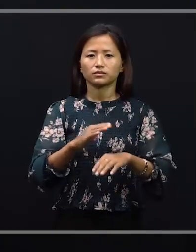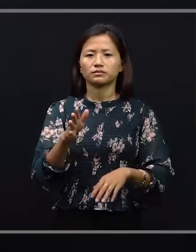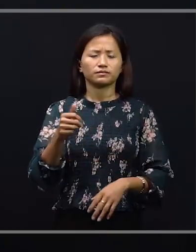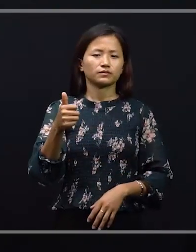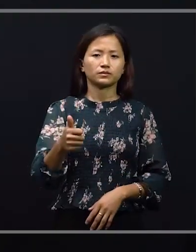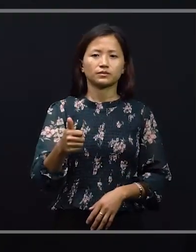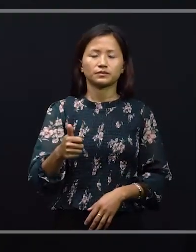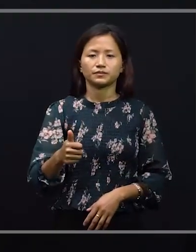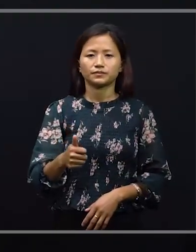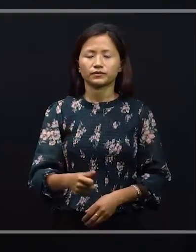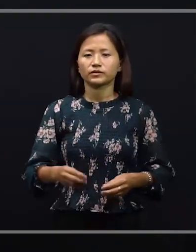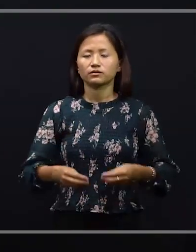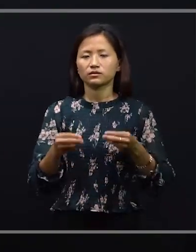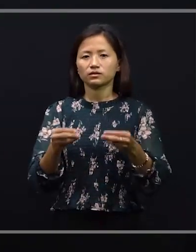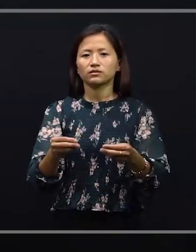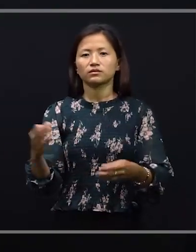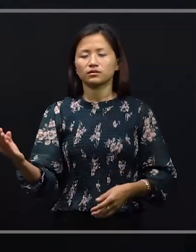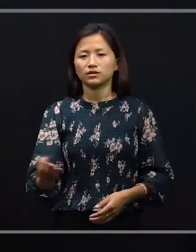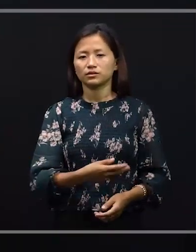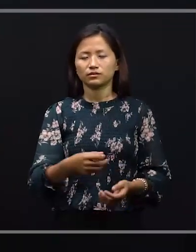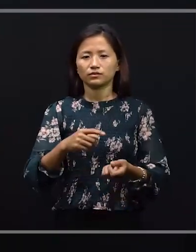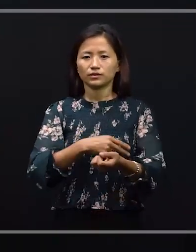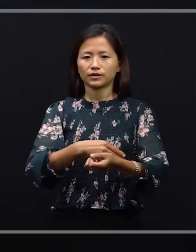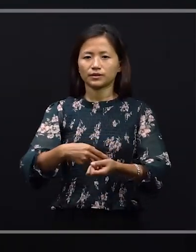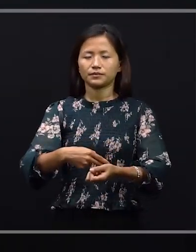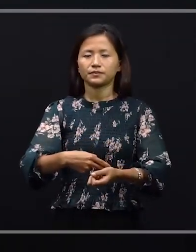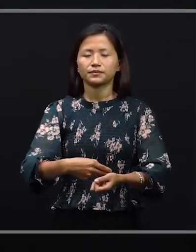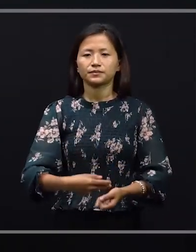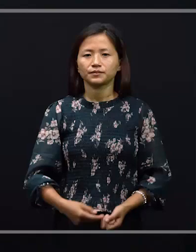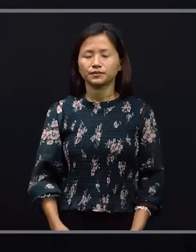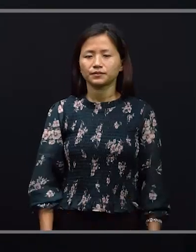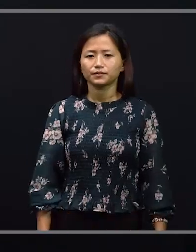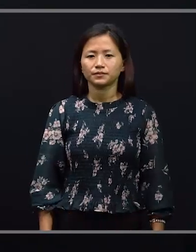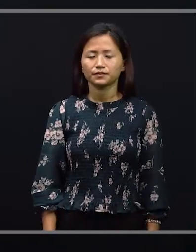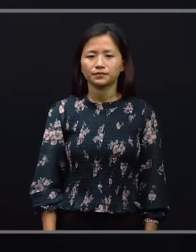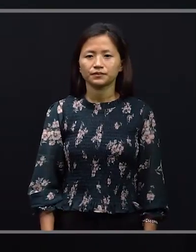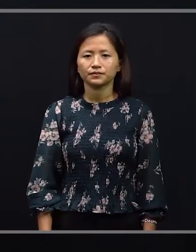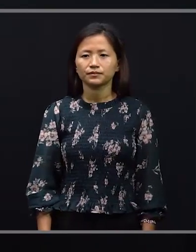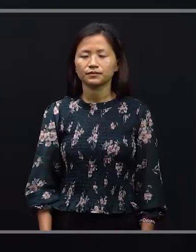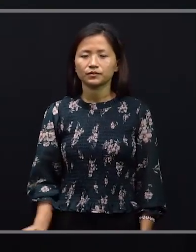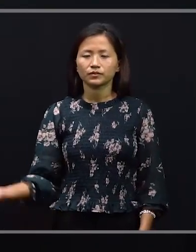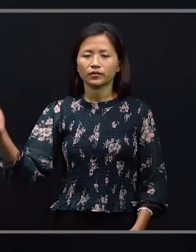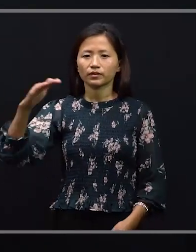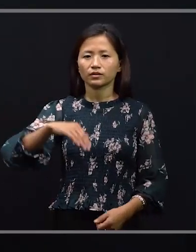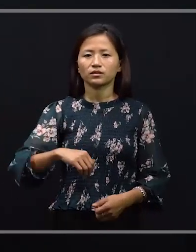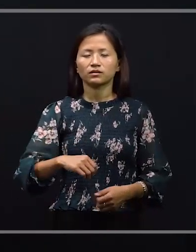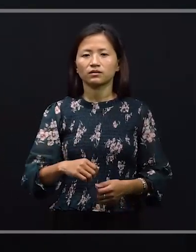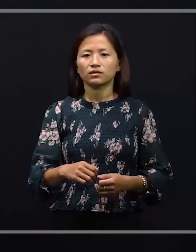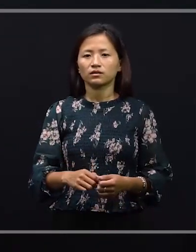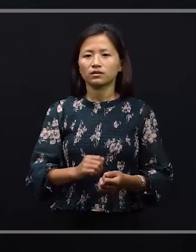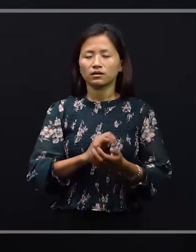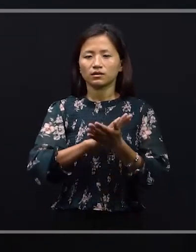he did was he gave them a new name. Okay, he even gave them a new name which came to be called as